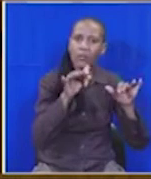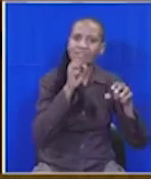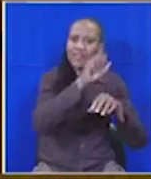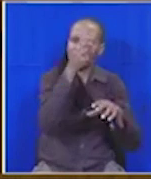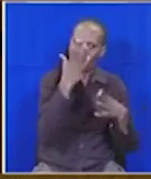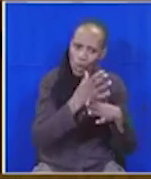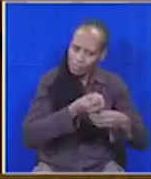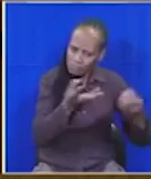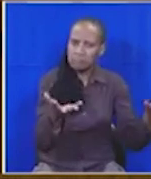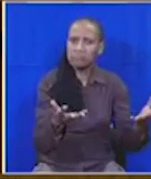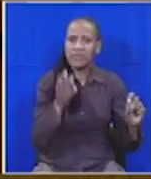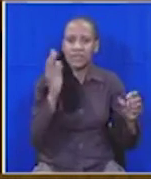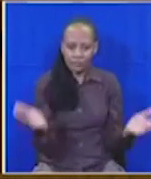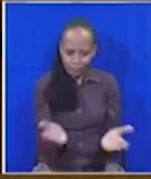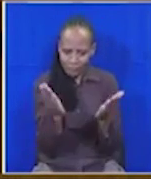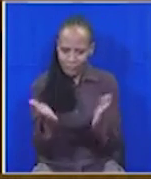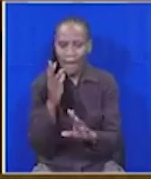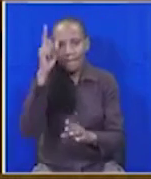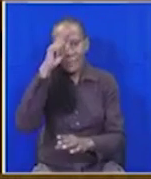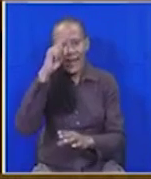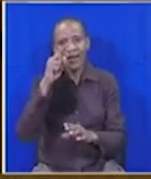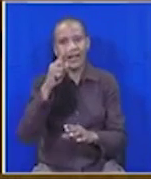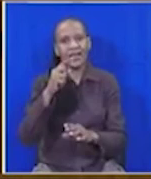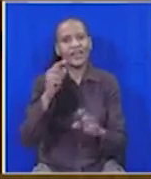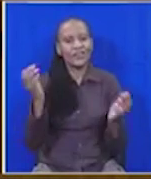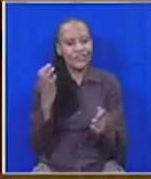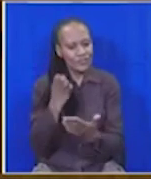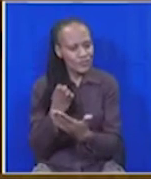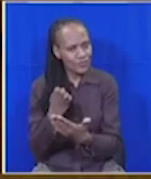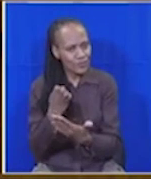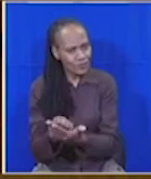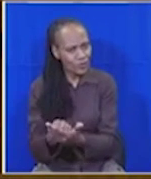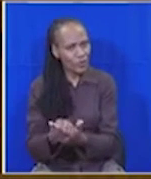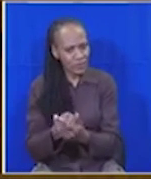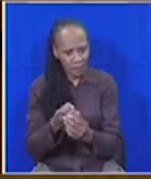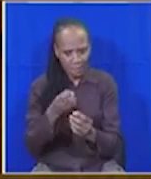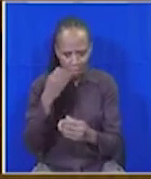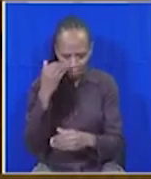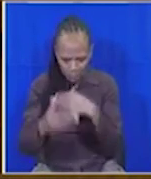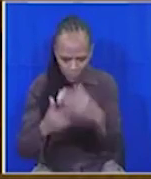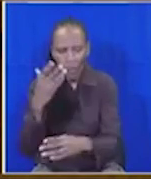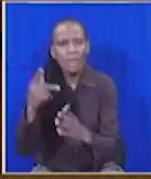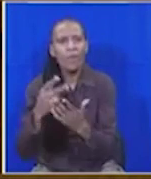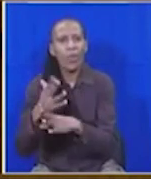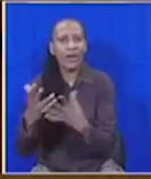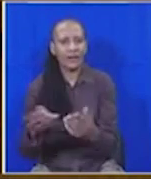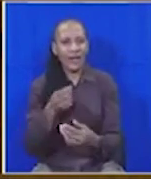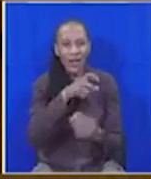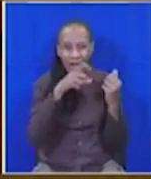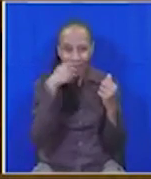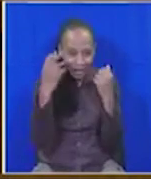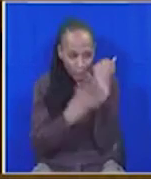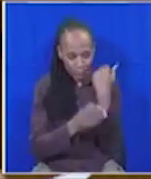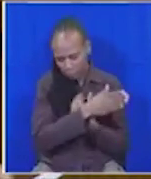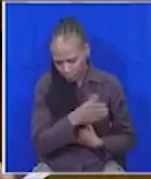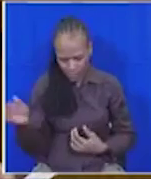Africans, encourage black economic advancement in overcoming the racial divisions in our society, eliminate poverty and create dignity